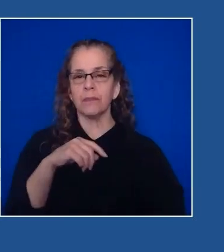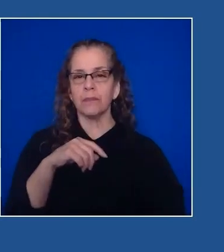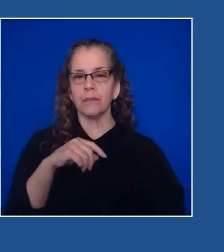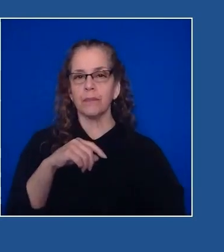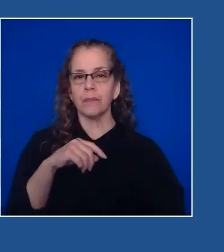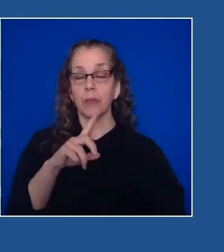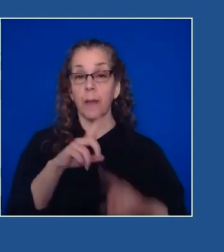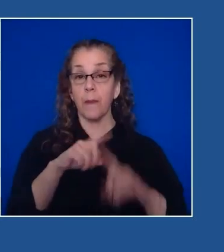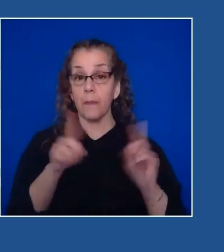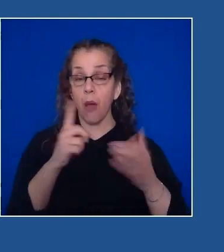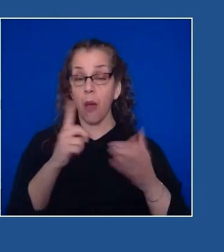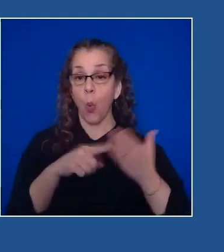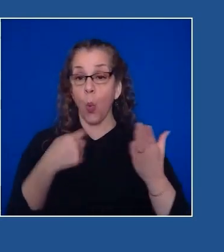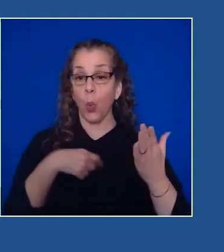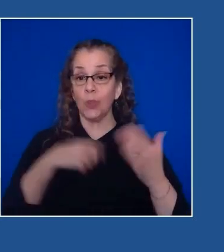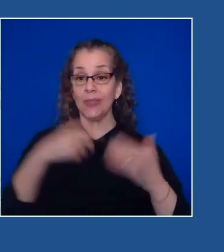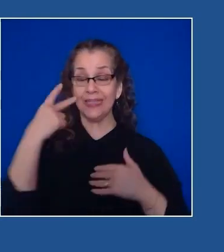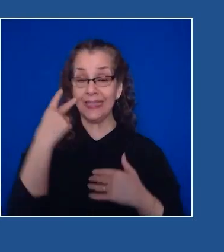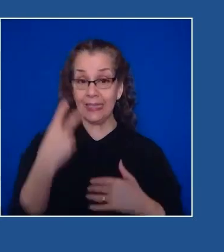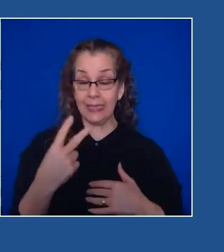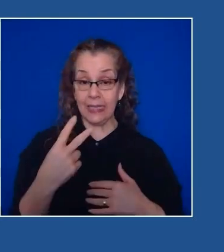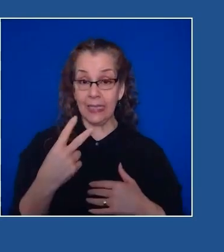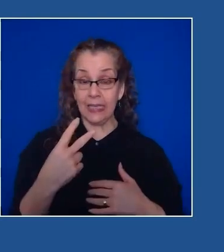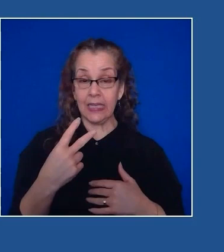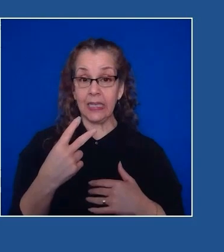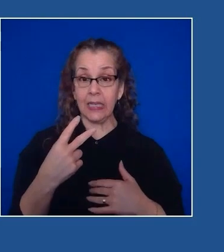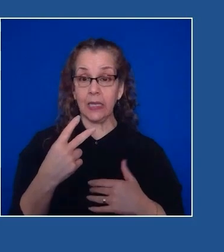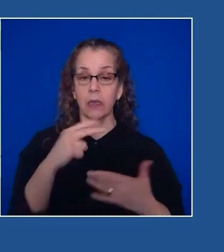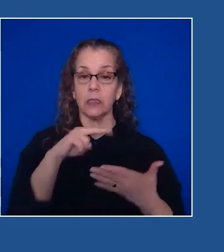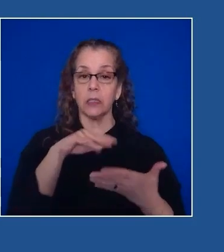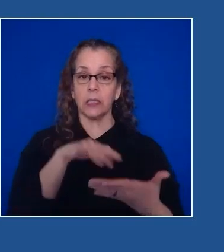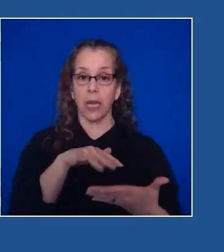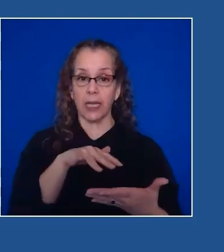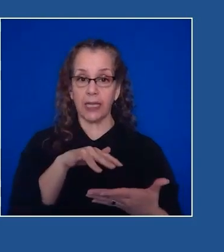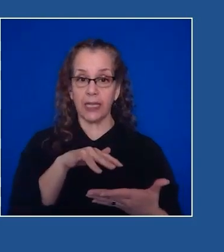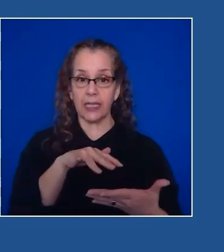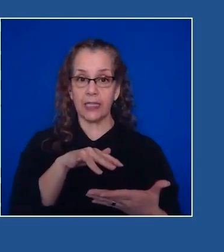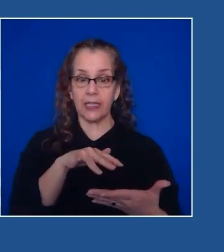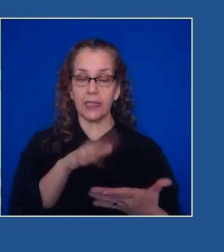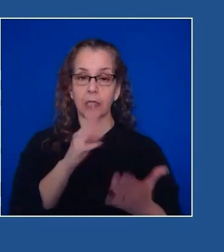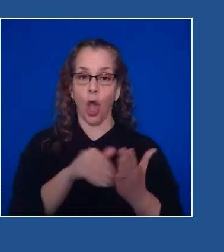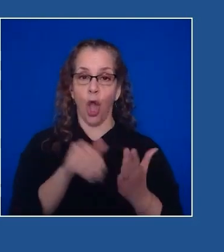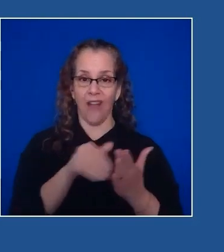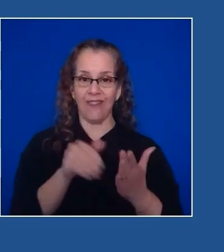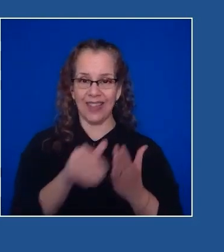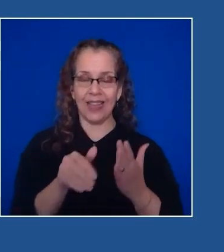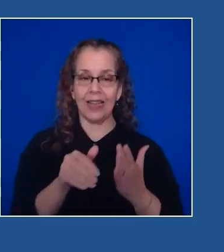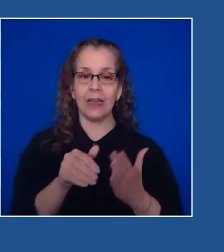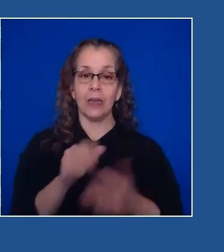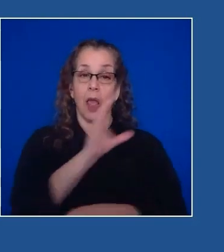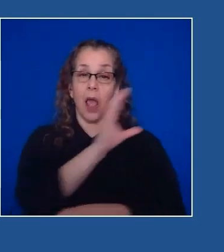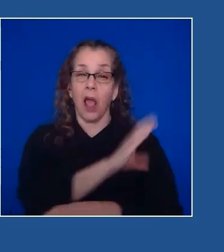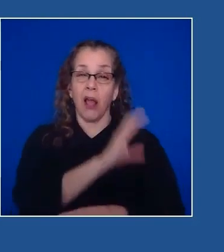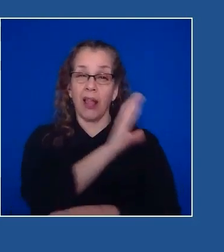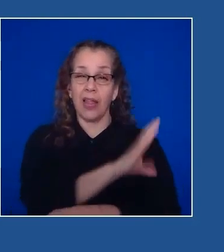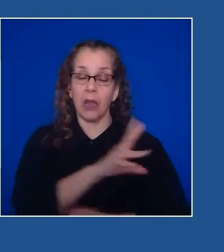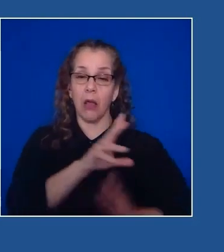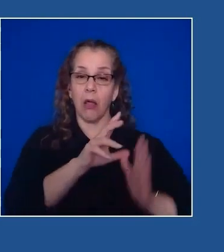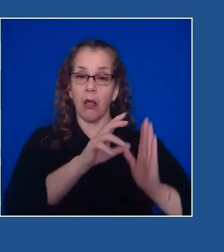see objectively is that in studies where a lot of the times it's clinical samples that